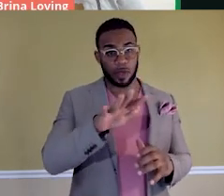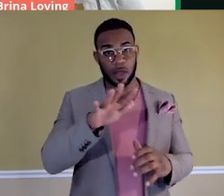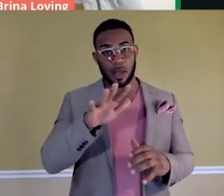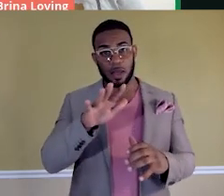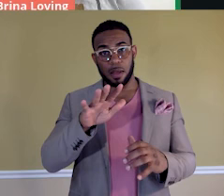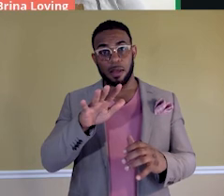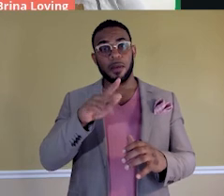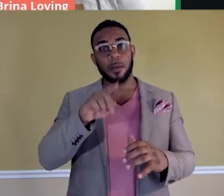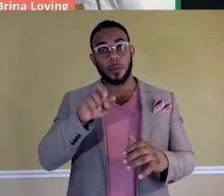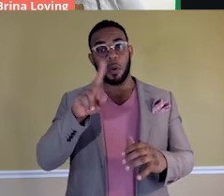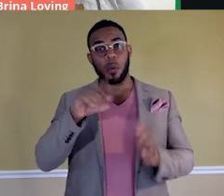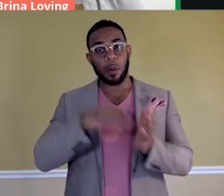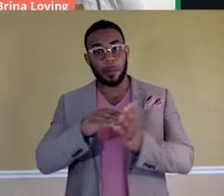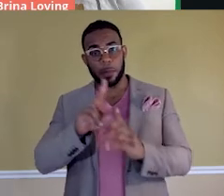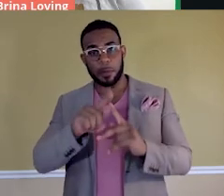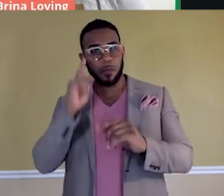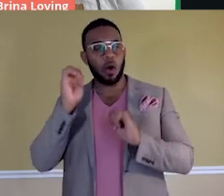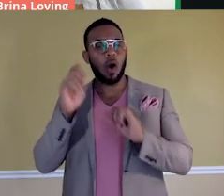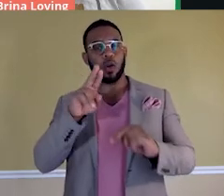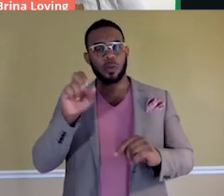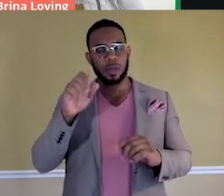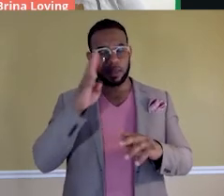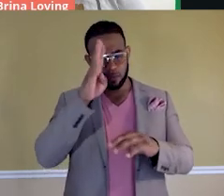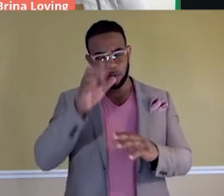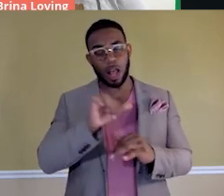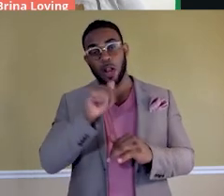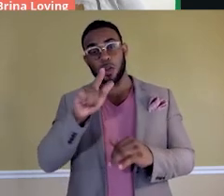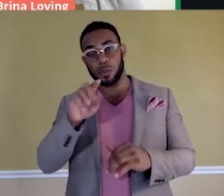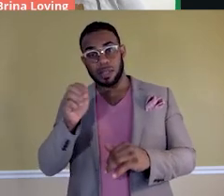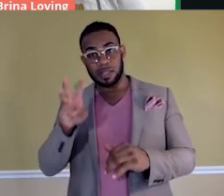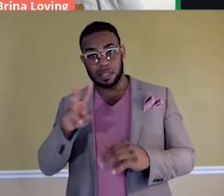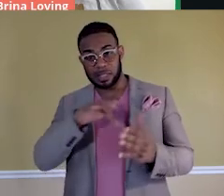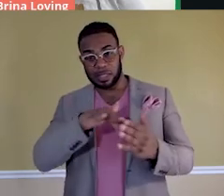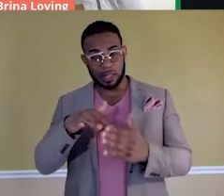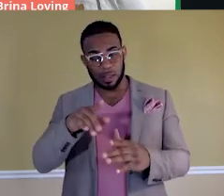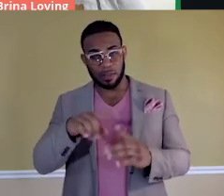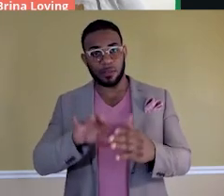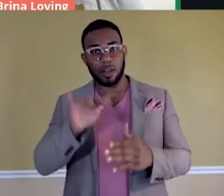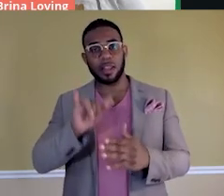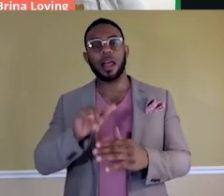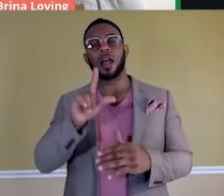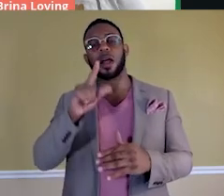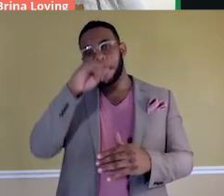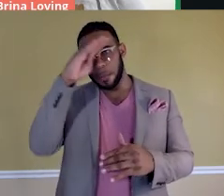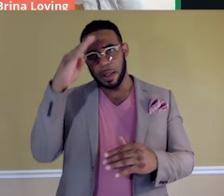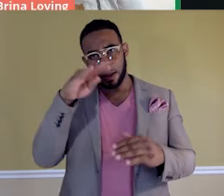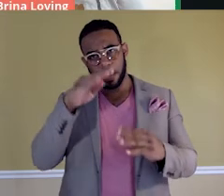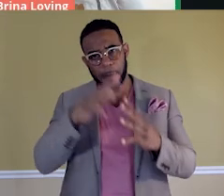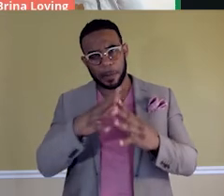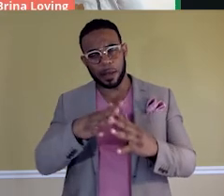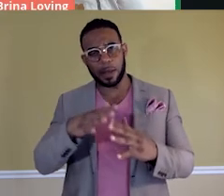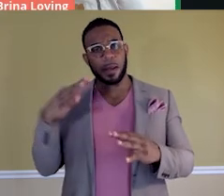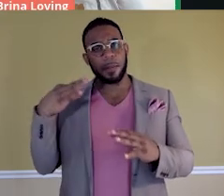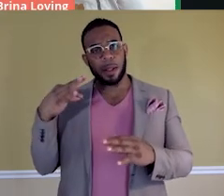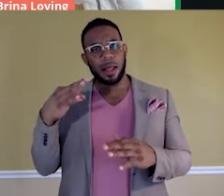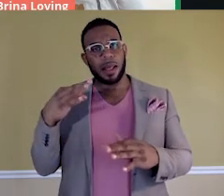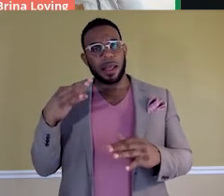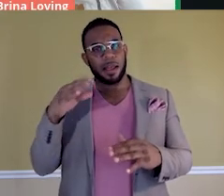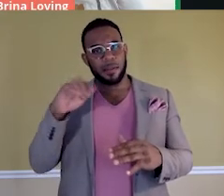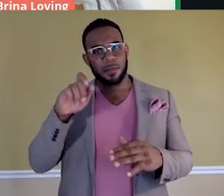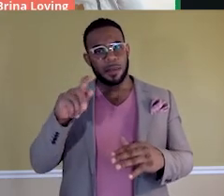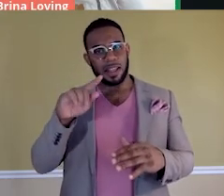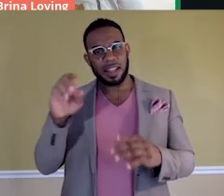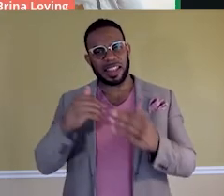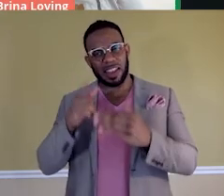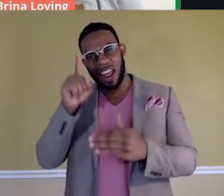people for all of US inventors. Another 2016 study found that Black Americans apply for patents at nearly half